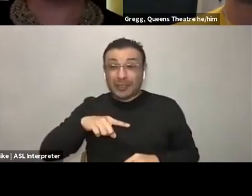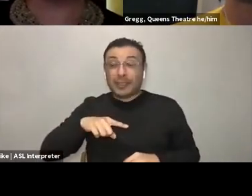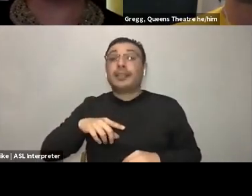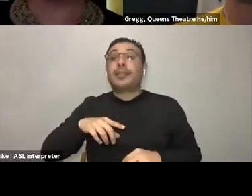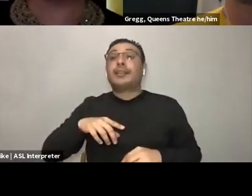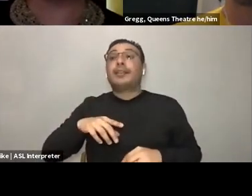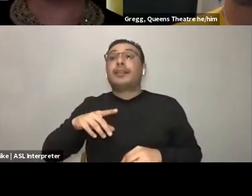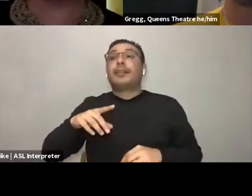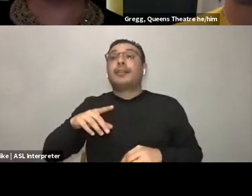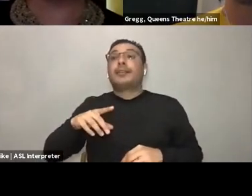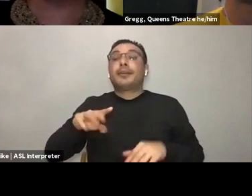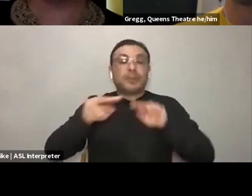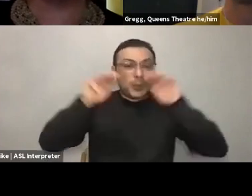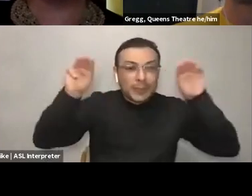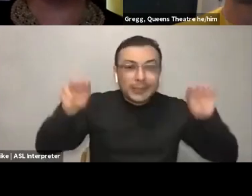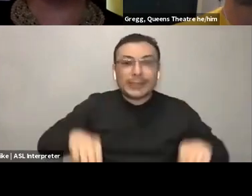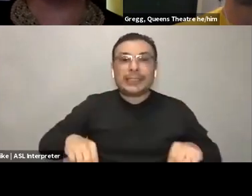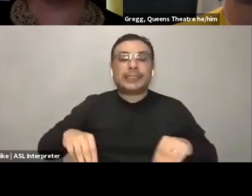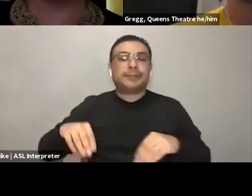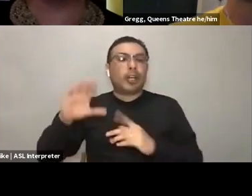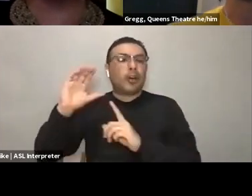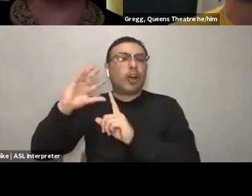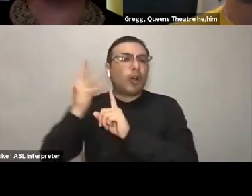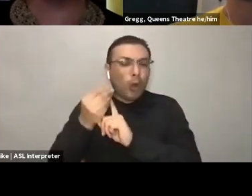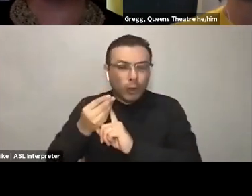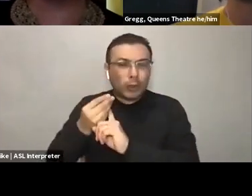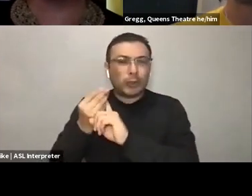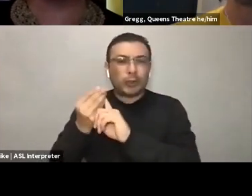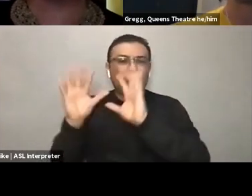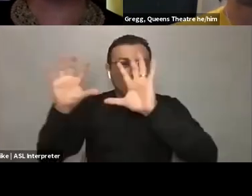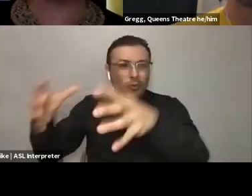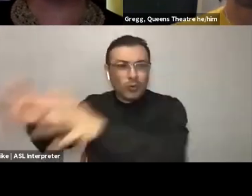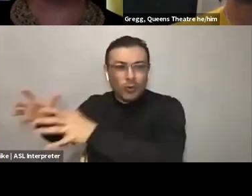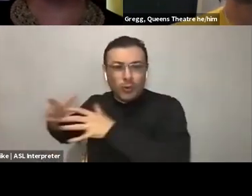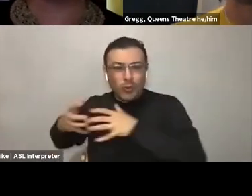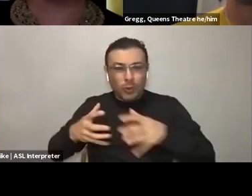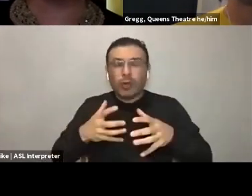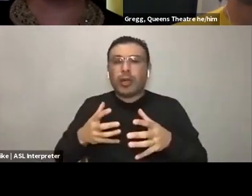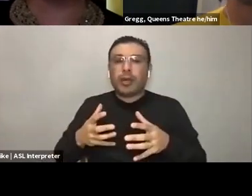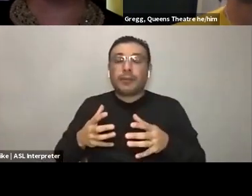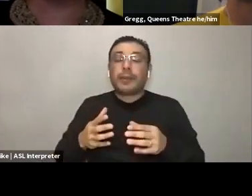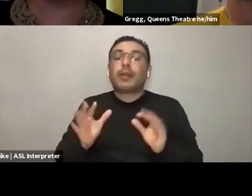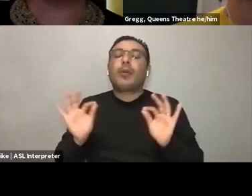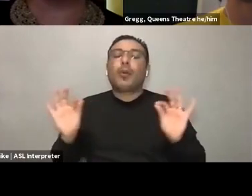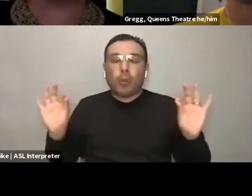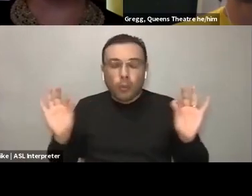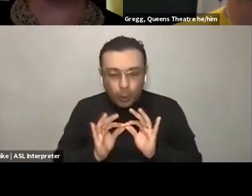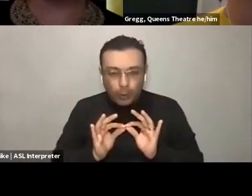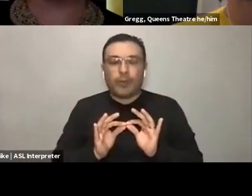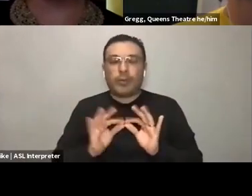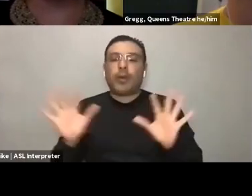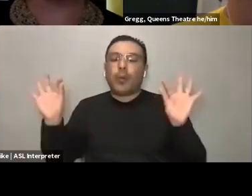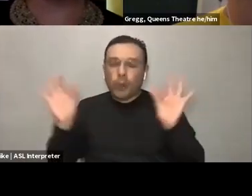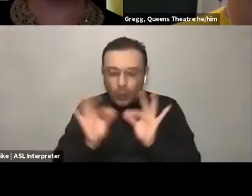institutions across the city and across the five boroughs, right? I know DCLA is doing great work, but there are a whole host of other funders, you know,